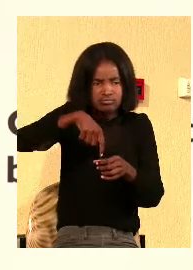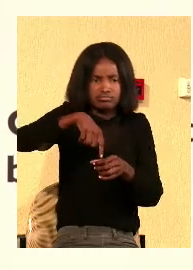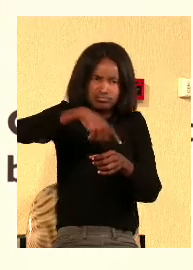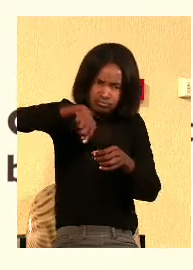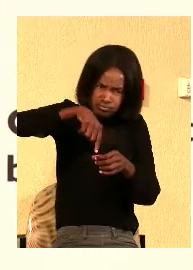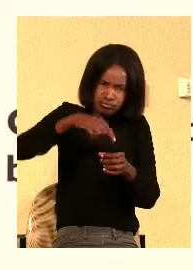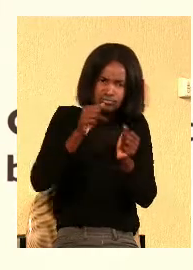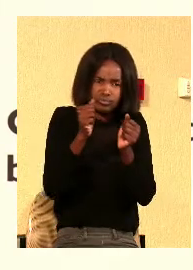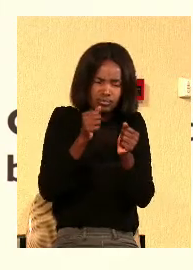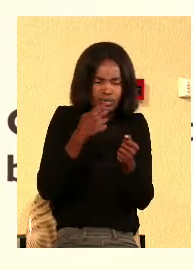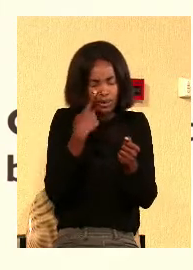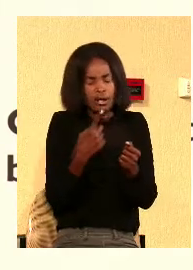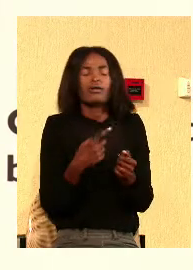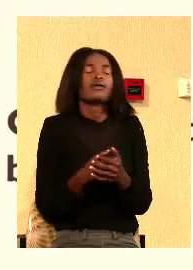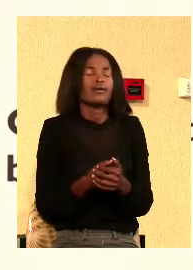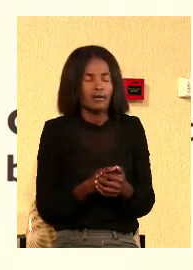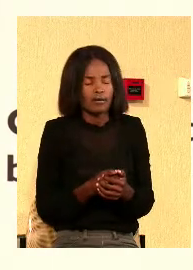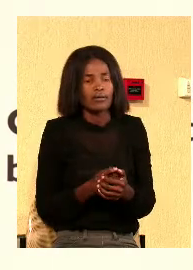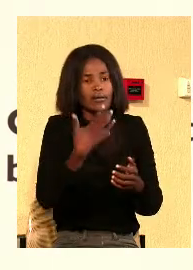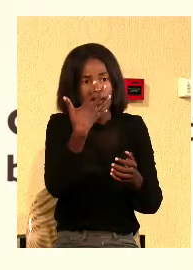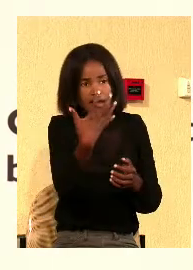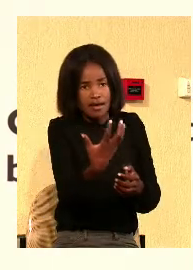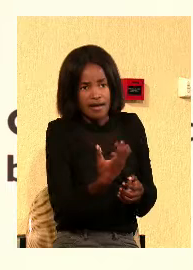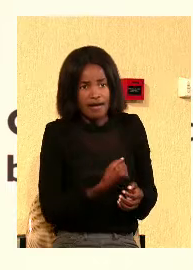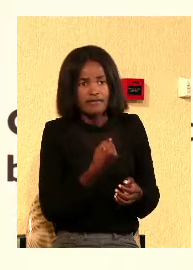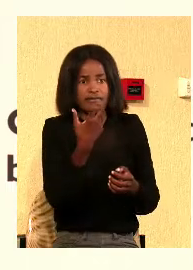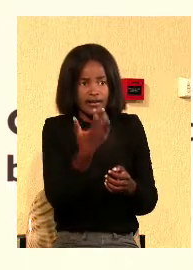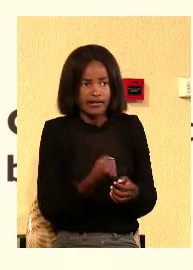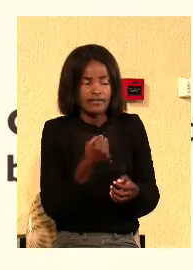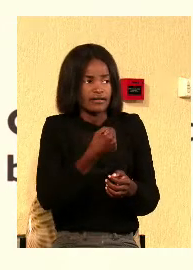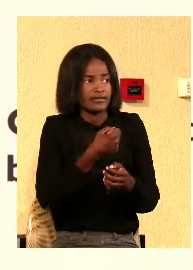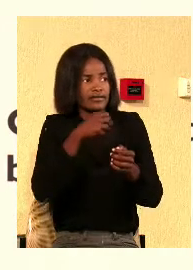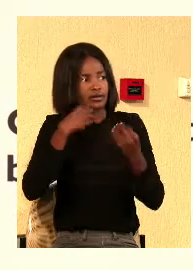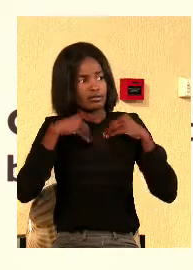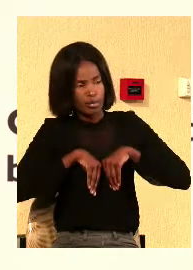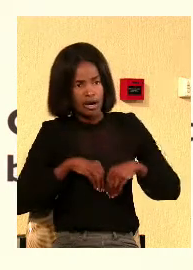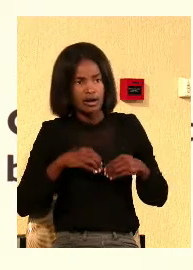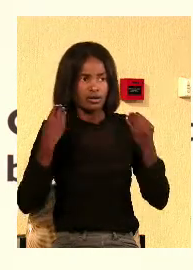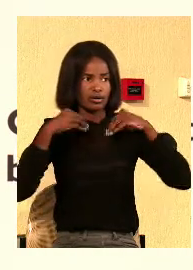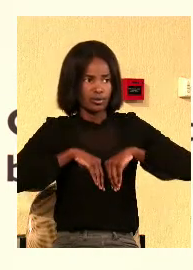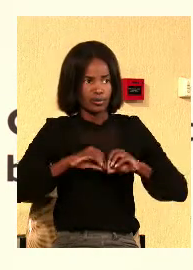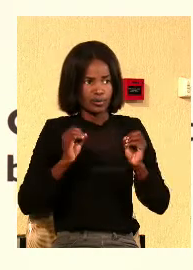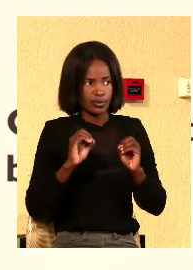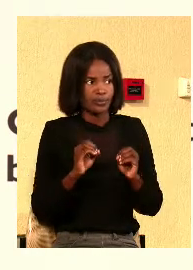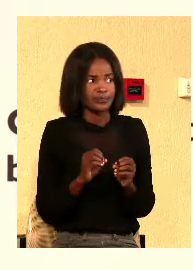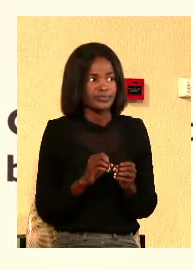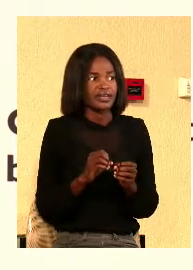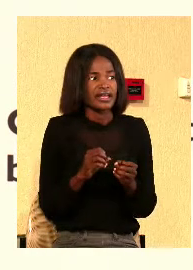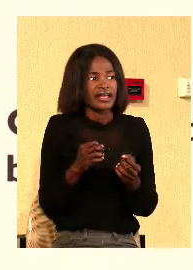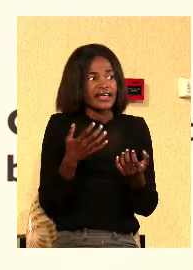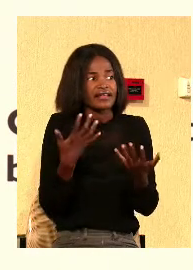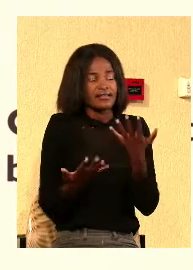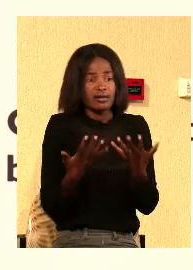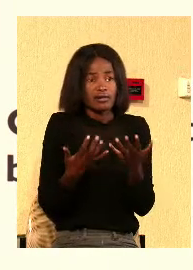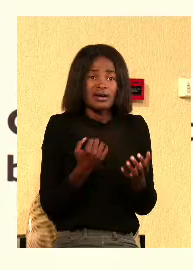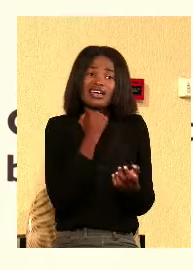over to these testing methods. Some of these testing, one instrument can run